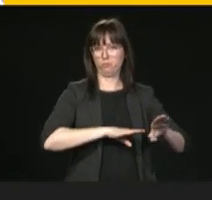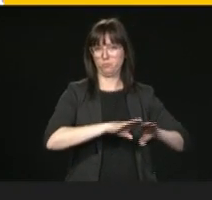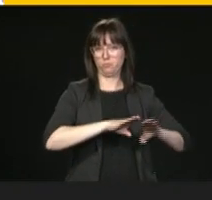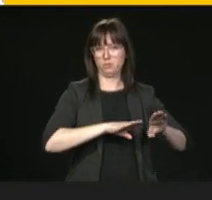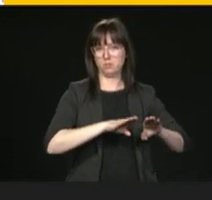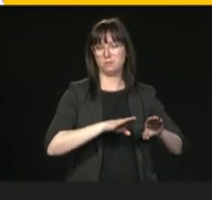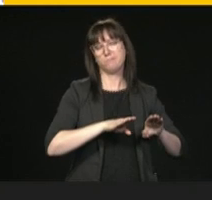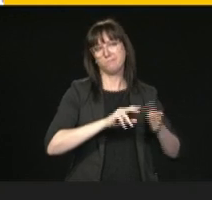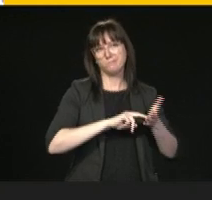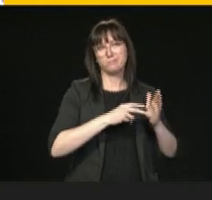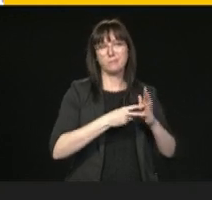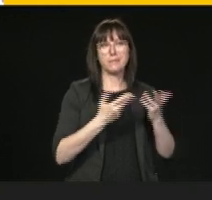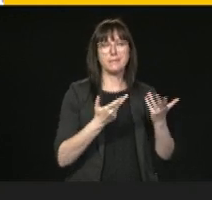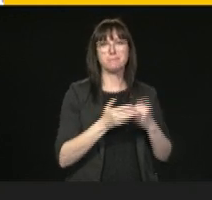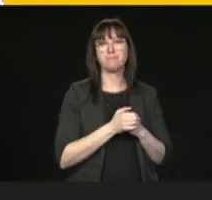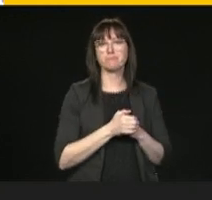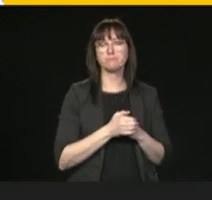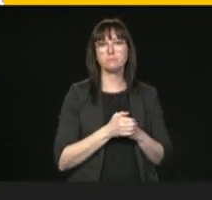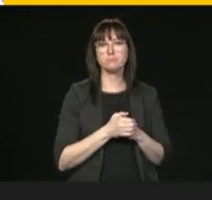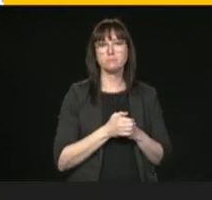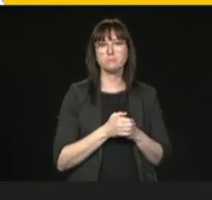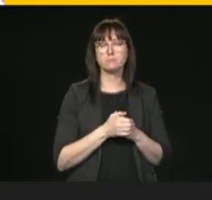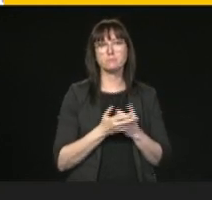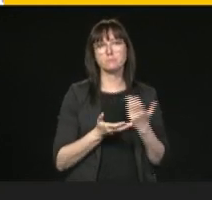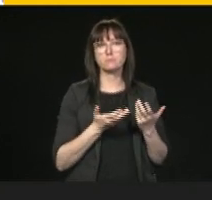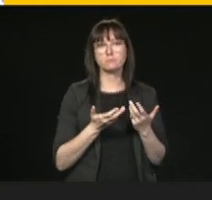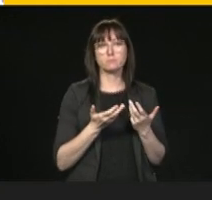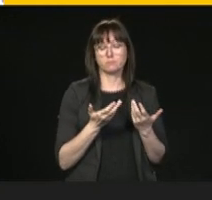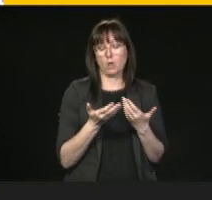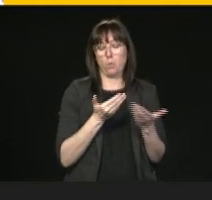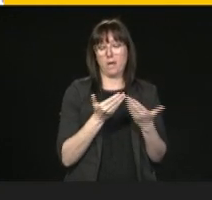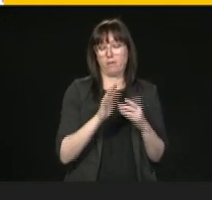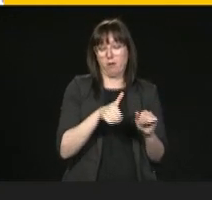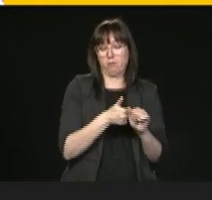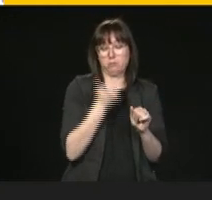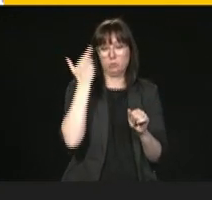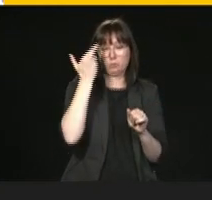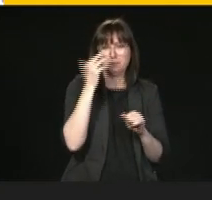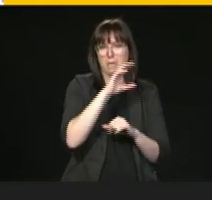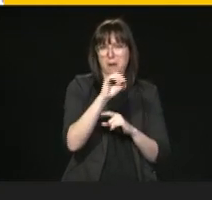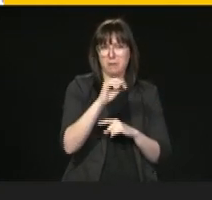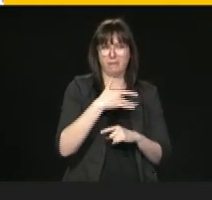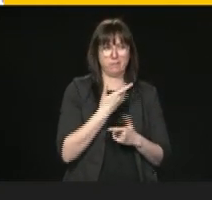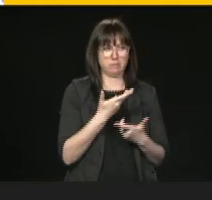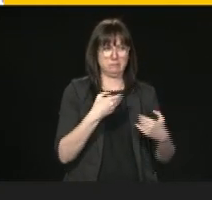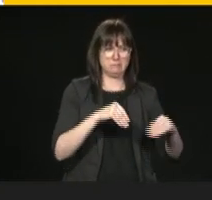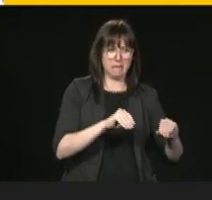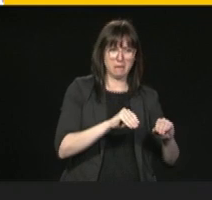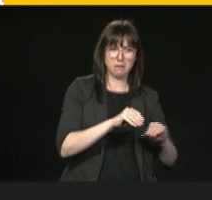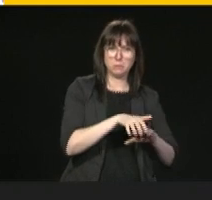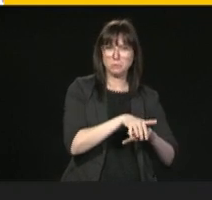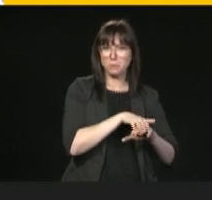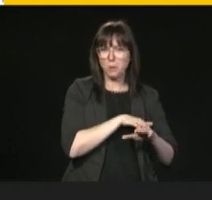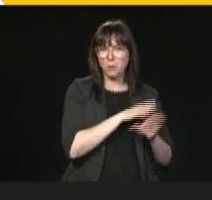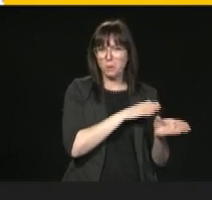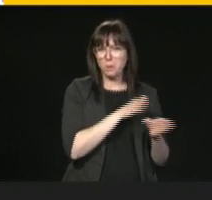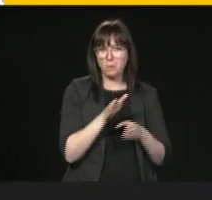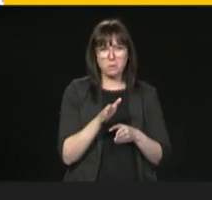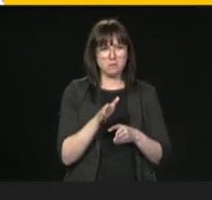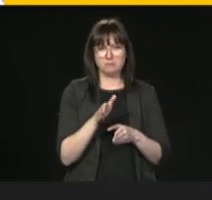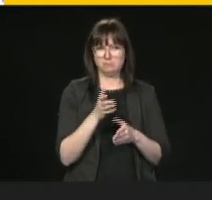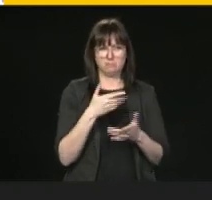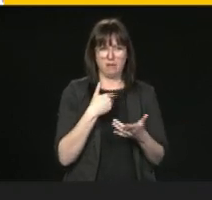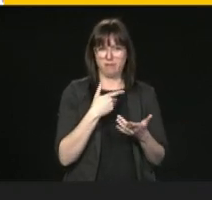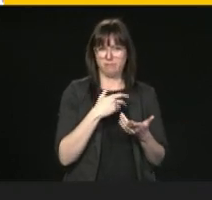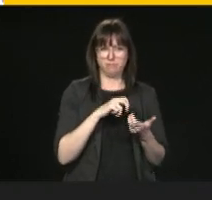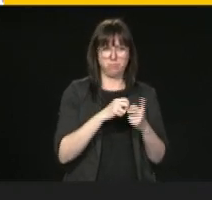days because of the pandemic. The message will also tell you not to visit stores, family, or friends. But you can expect that in 10 minutes' time